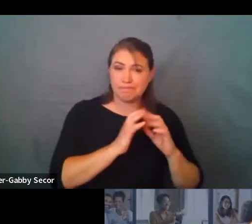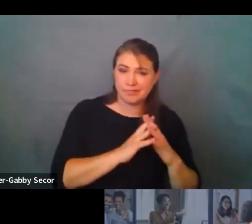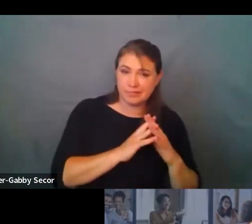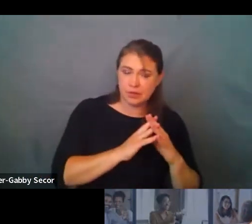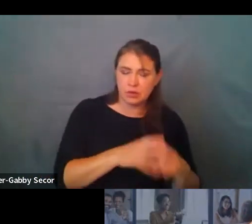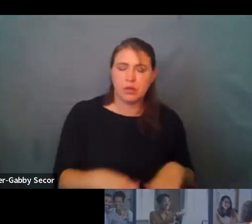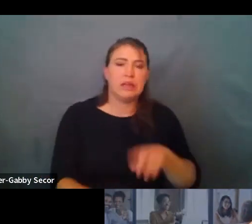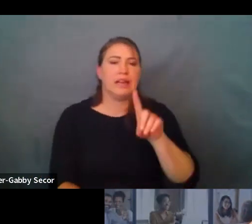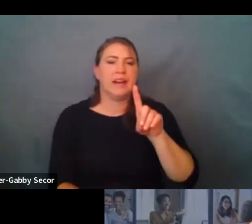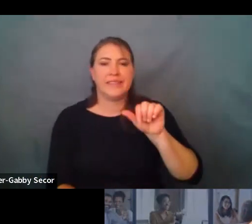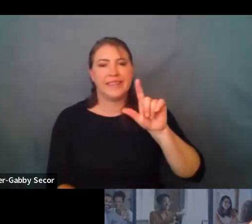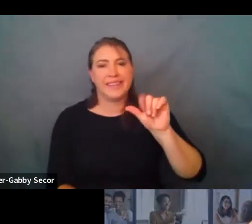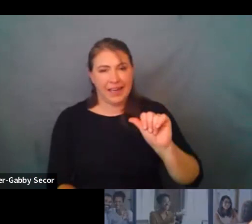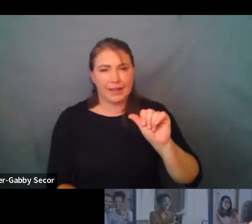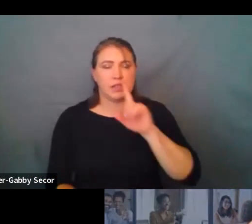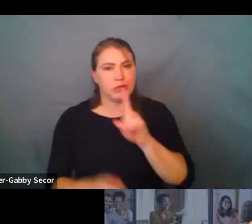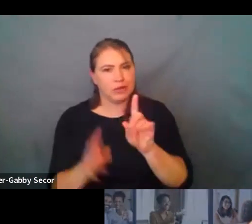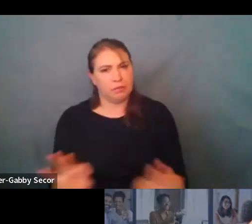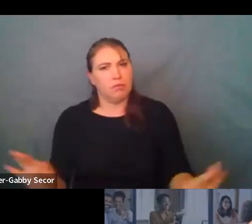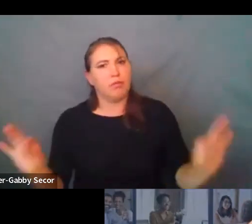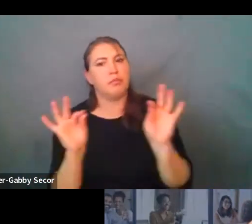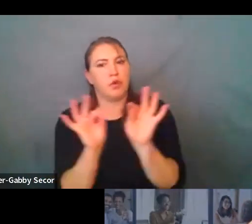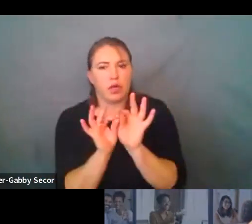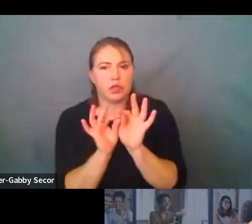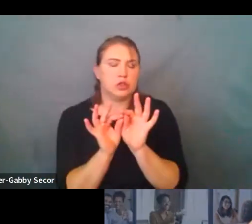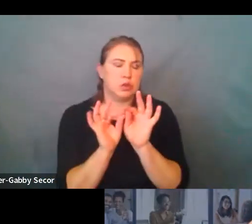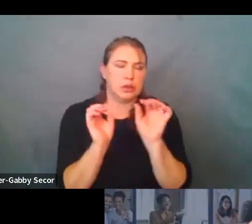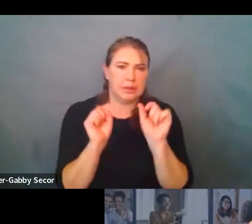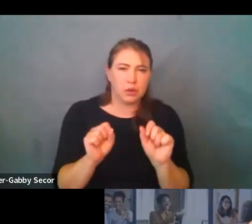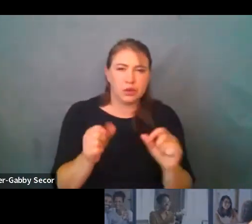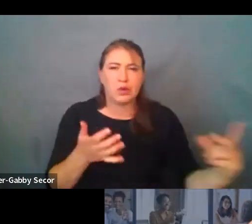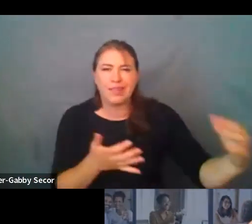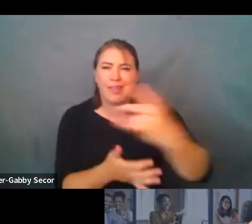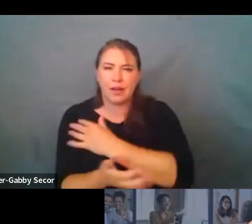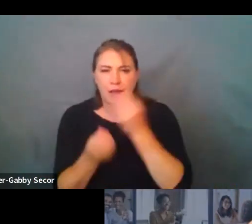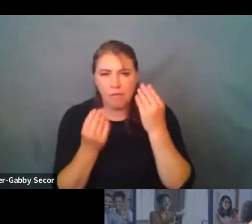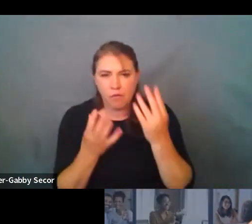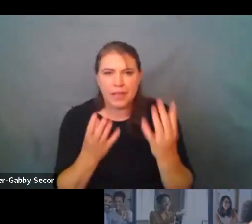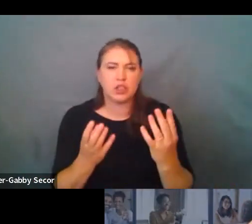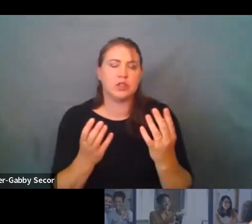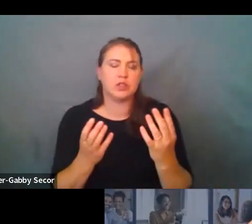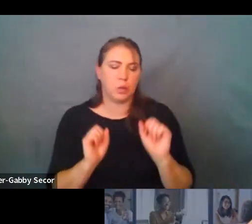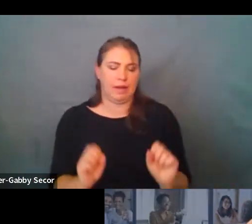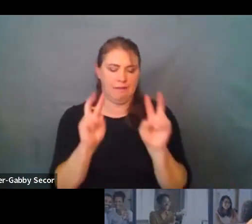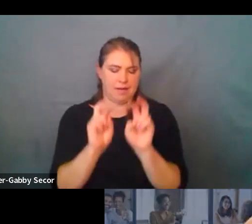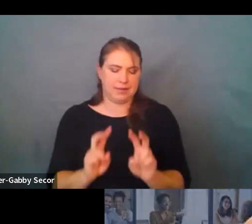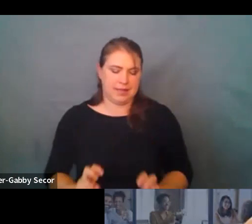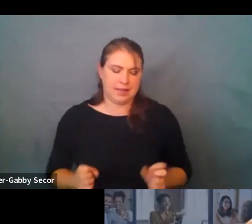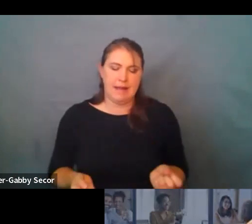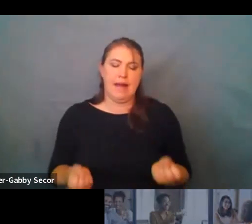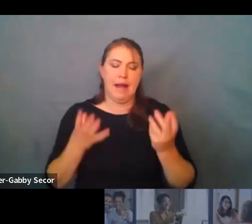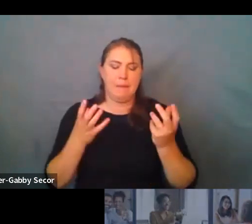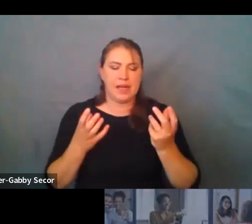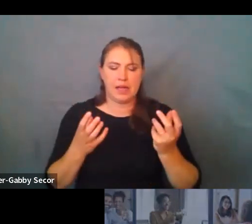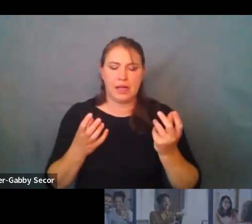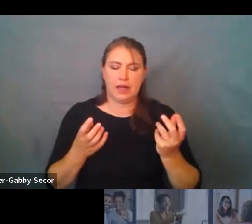I think that's going to be one of our key components to just being able to assess the number of counseling agencies, staff, how they're